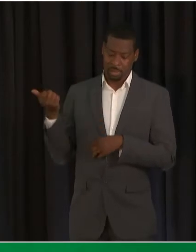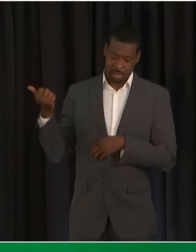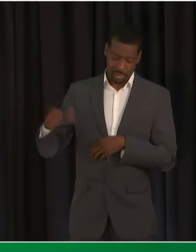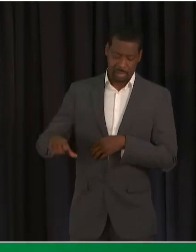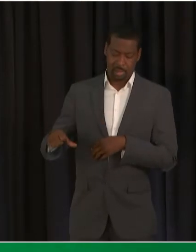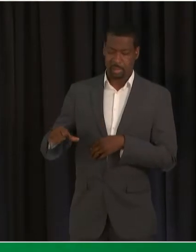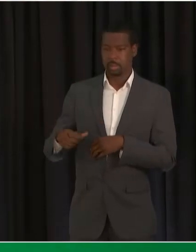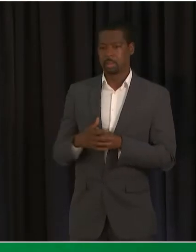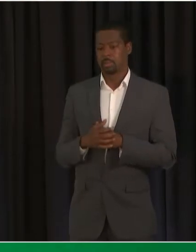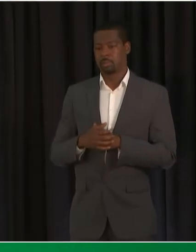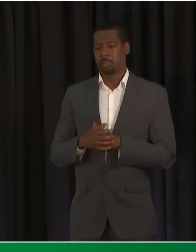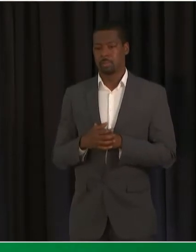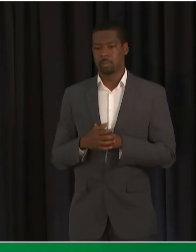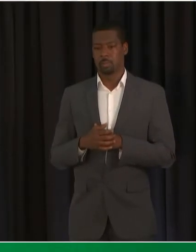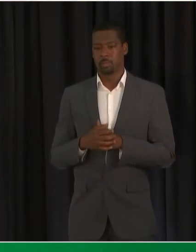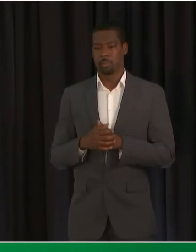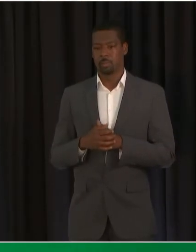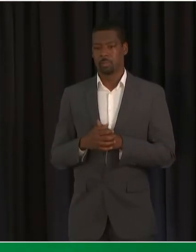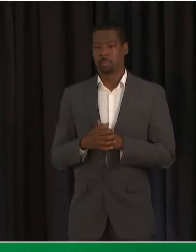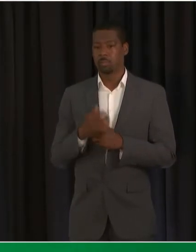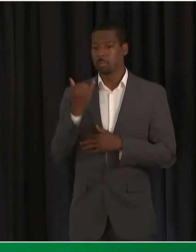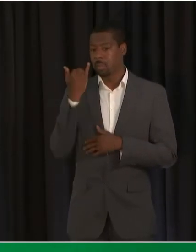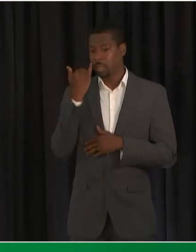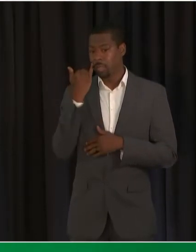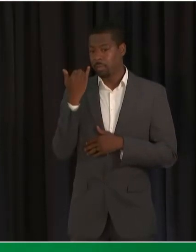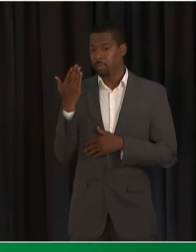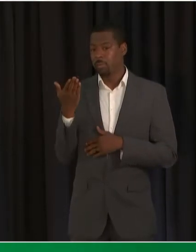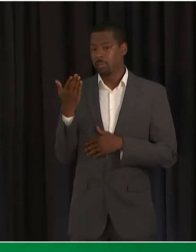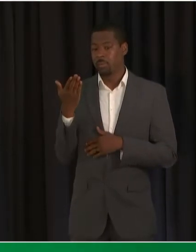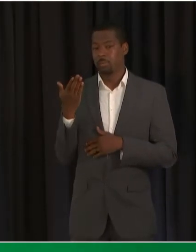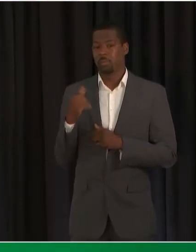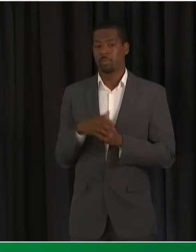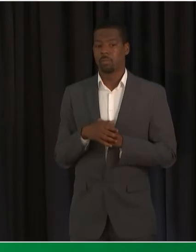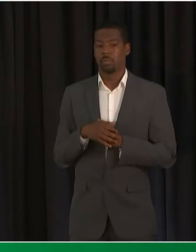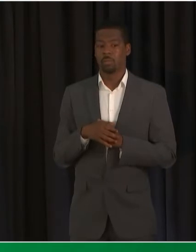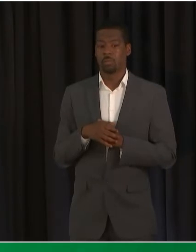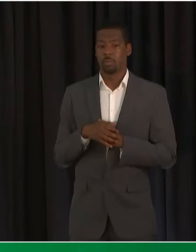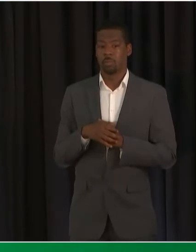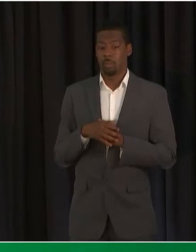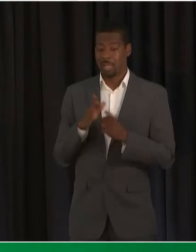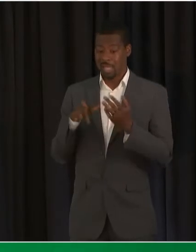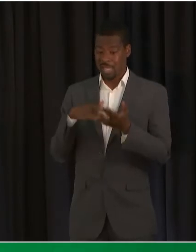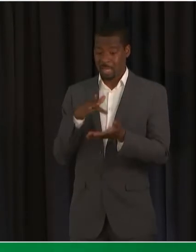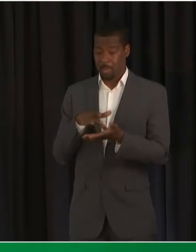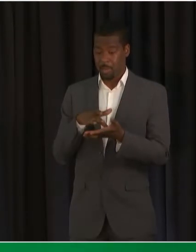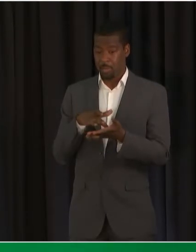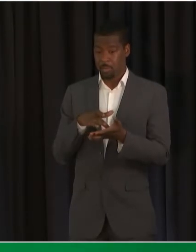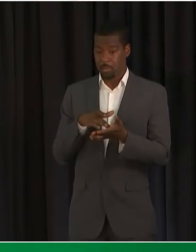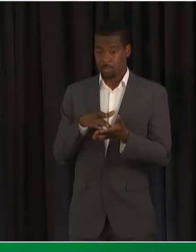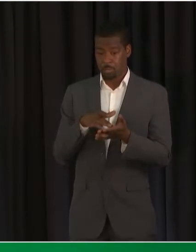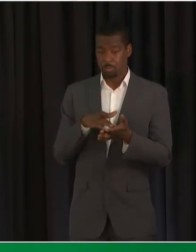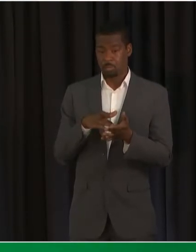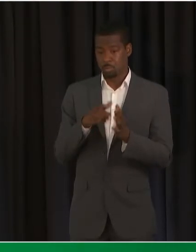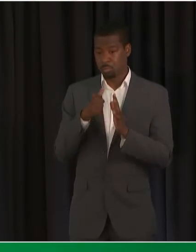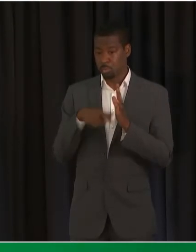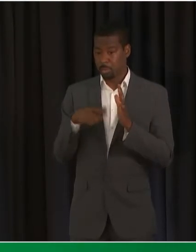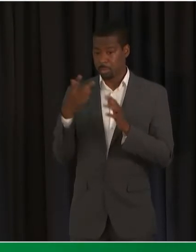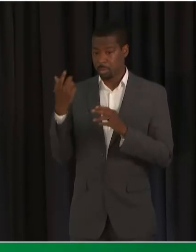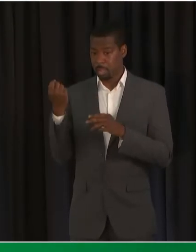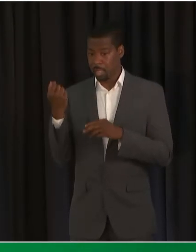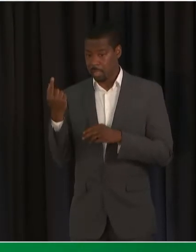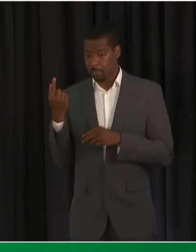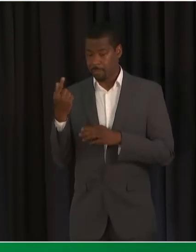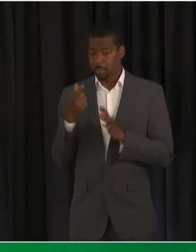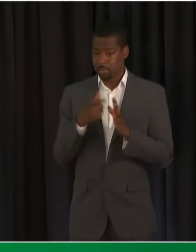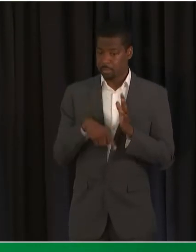down the lending program. However, if you have, or in the midst of a Chapter 11 or